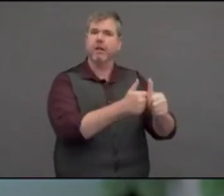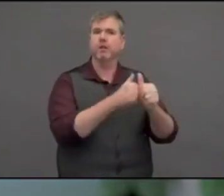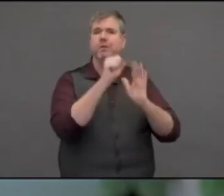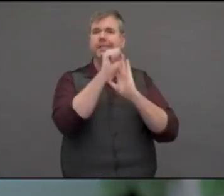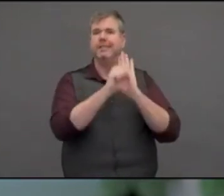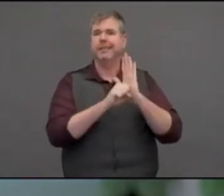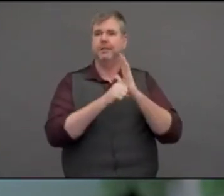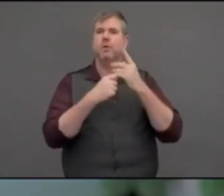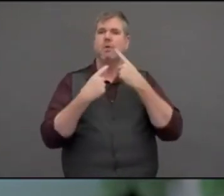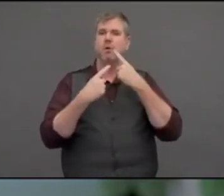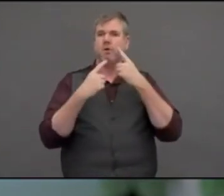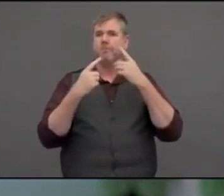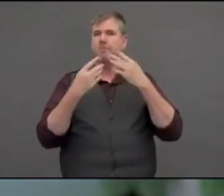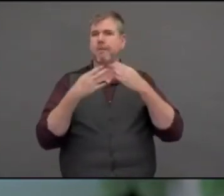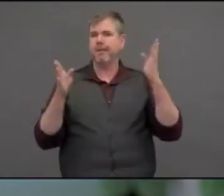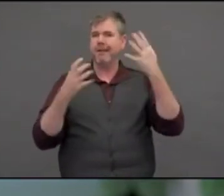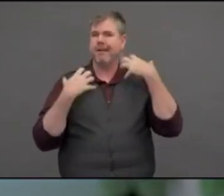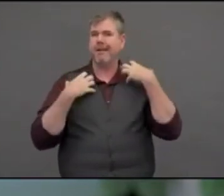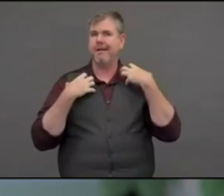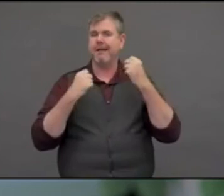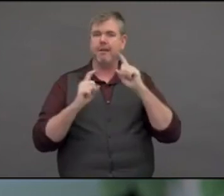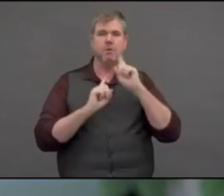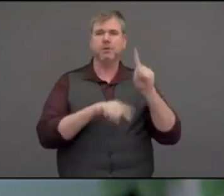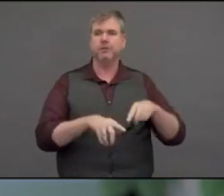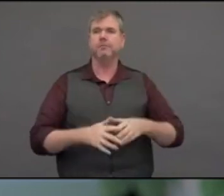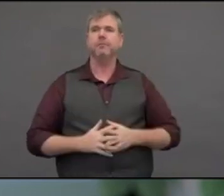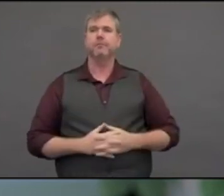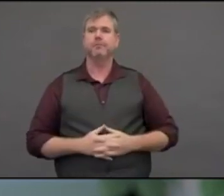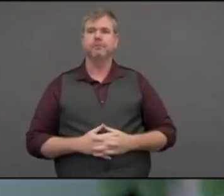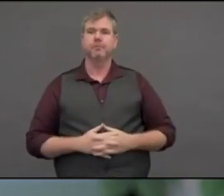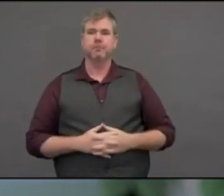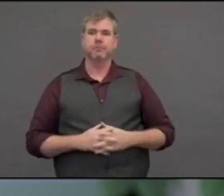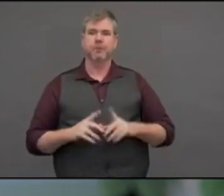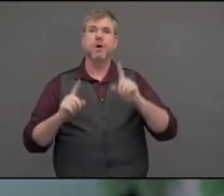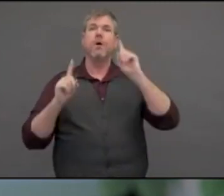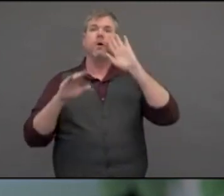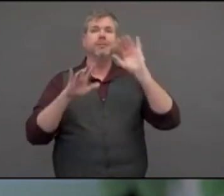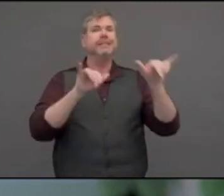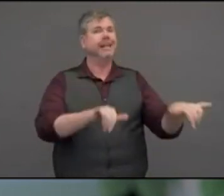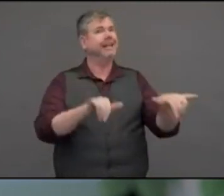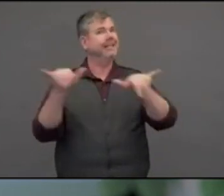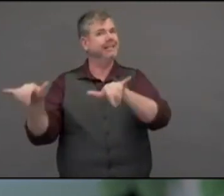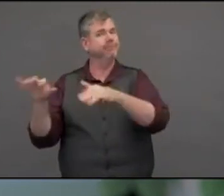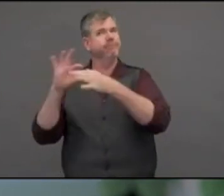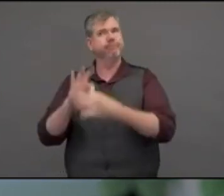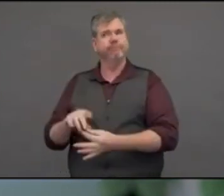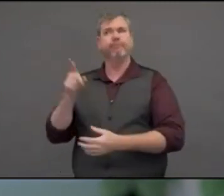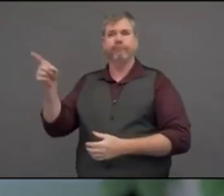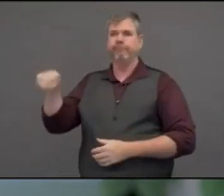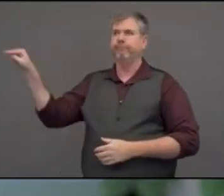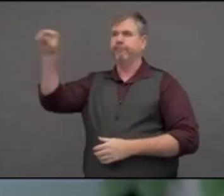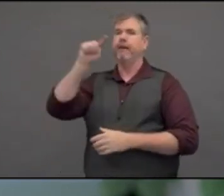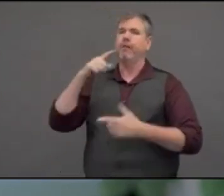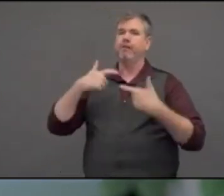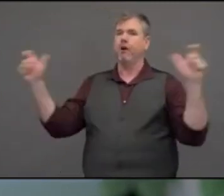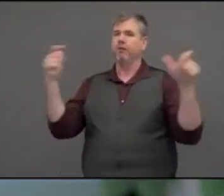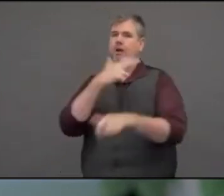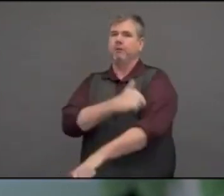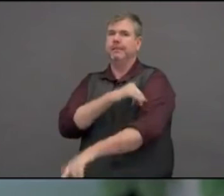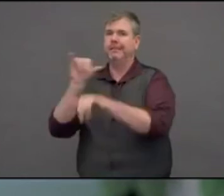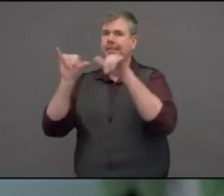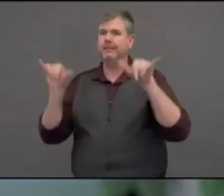Our expectation is that these large healthcare systems do exactly that as well. But we are